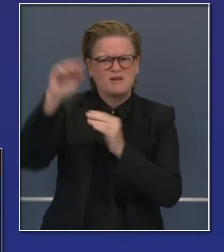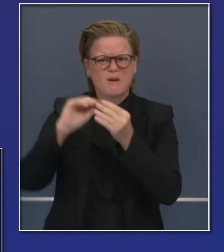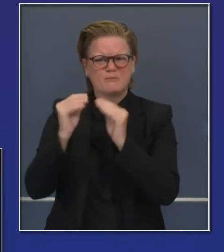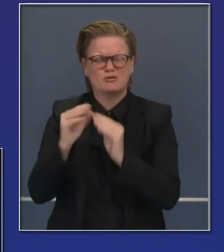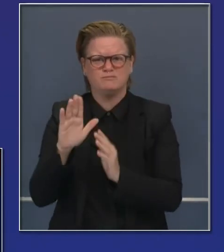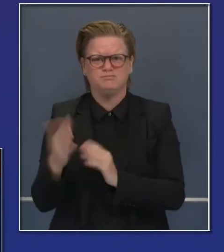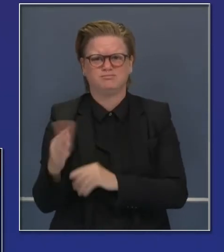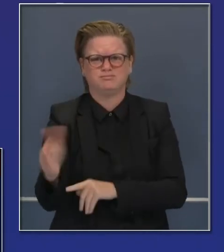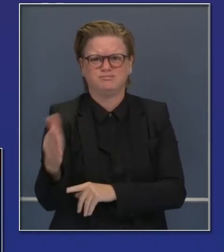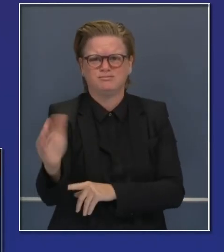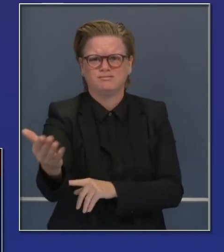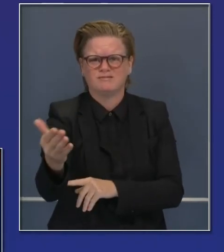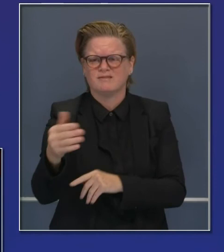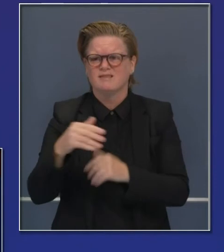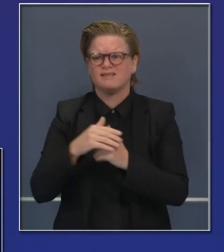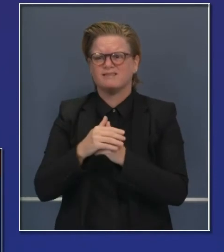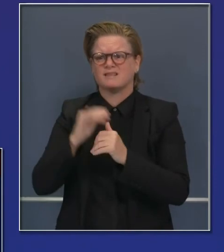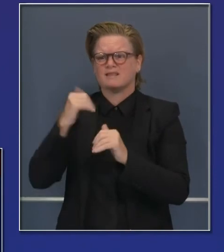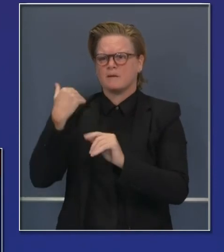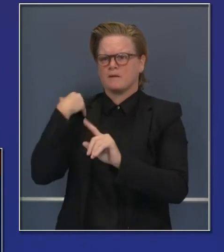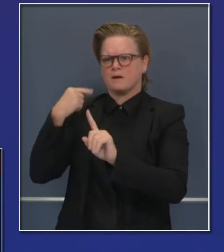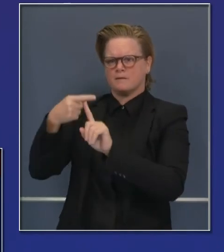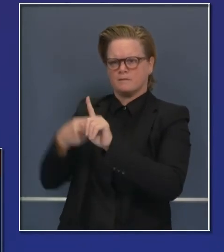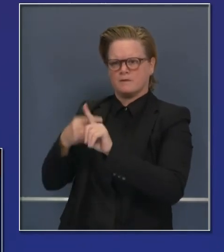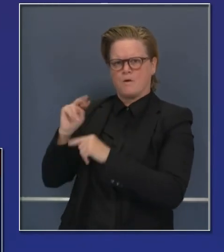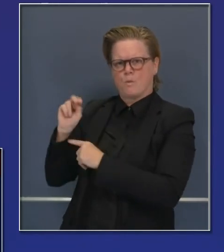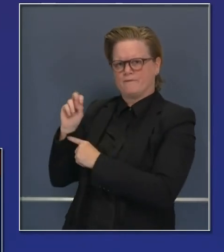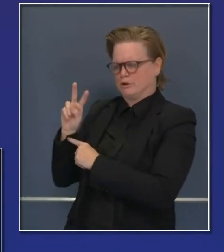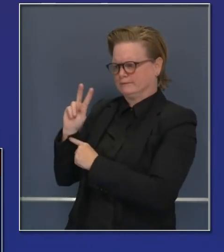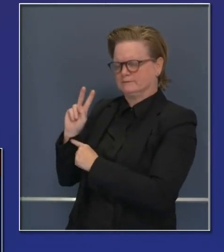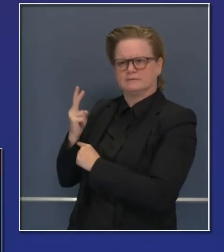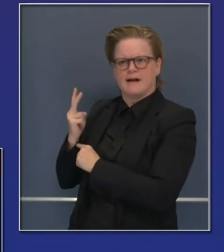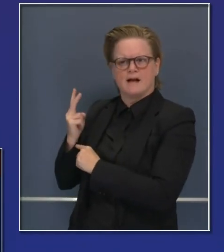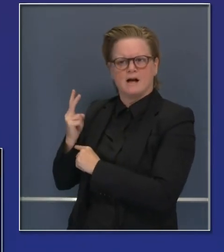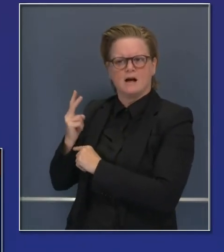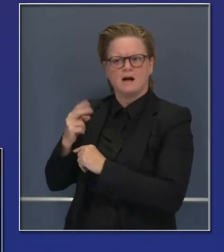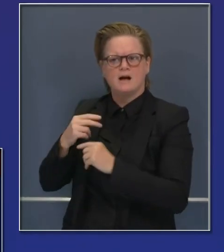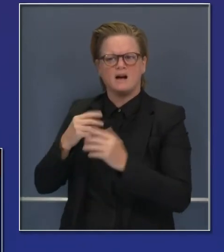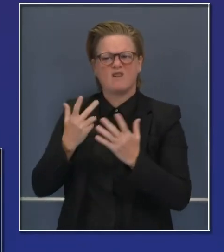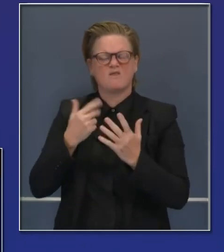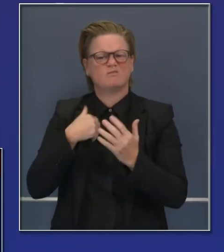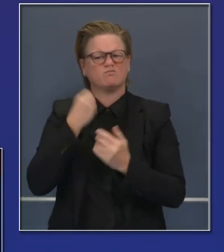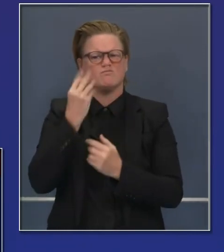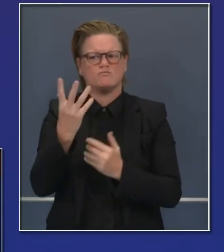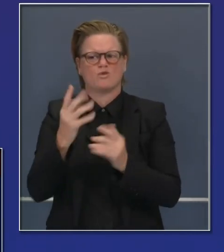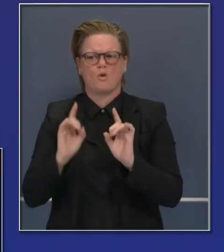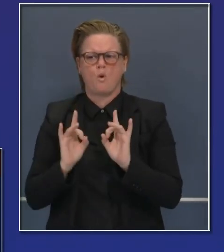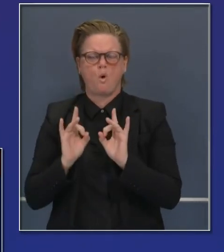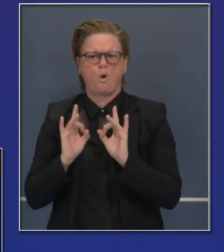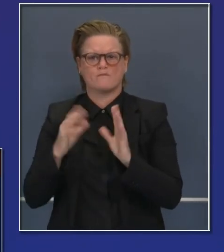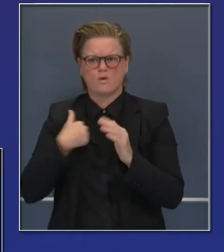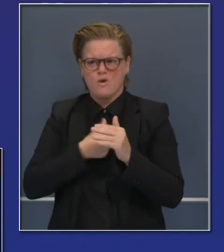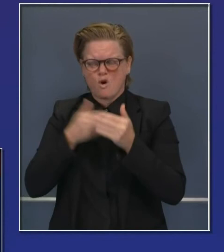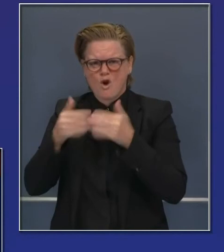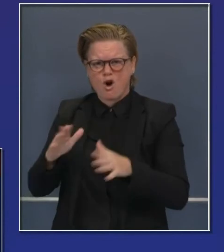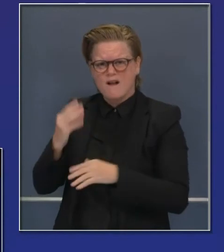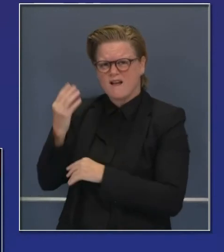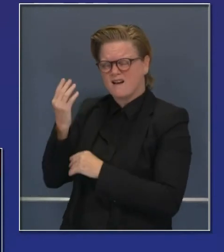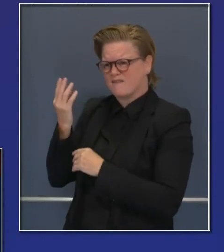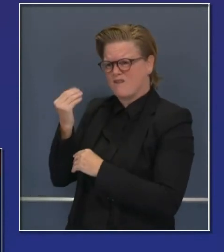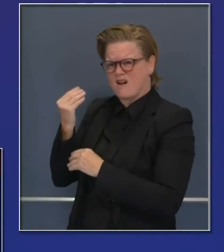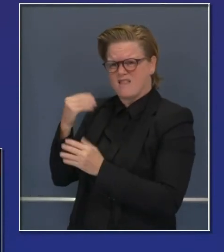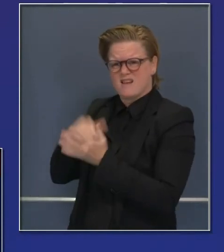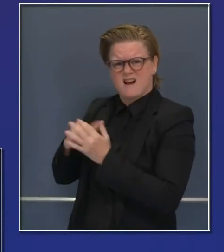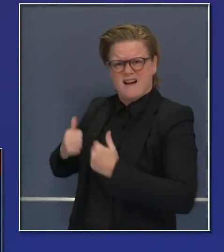November 2nd, we reported tragic loss of 14 lives related to this pandemic. In the last